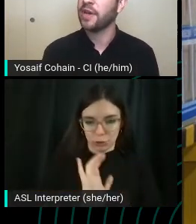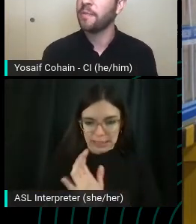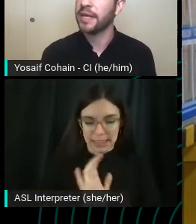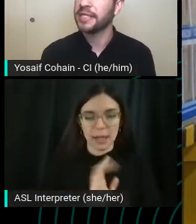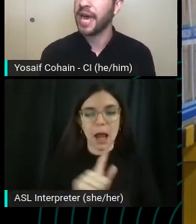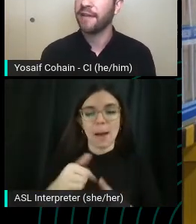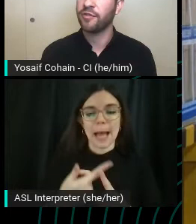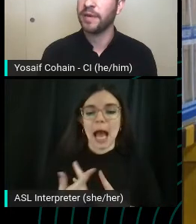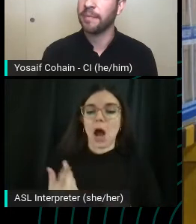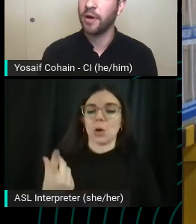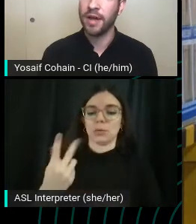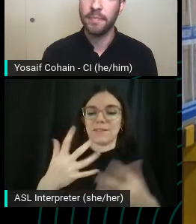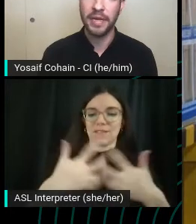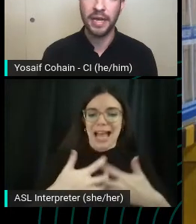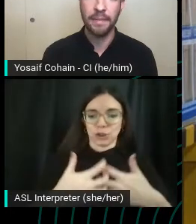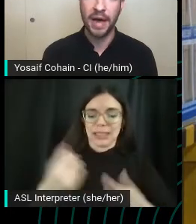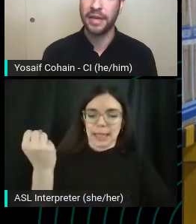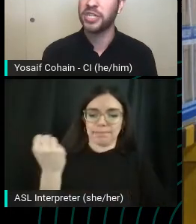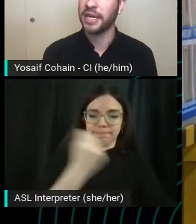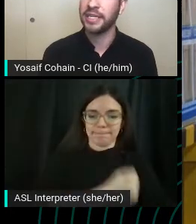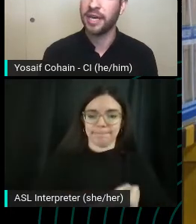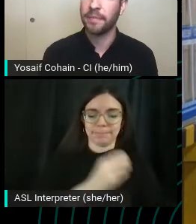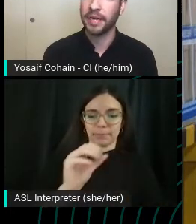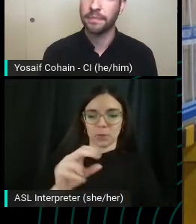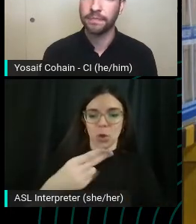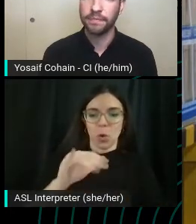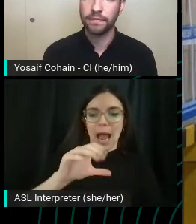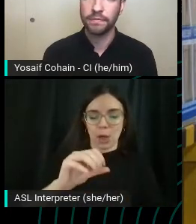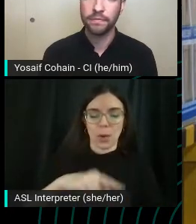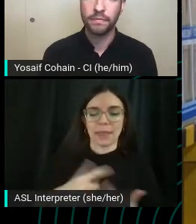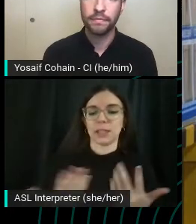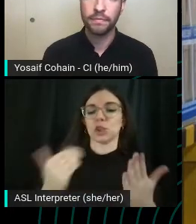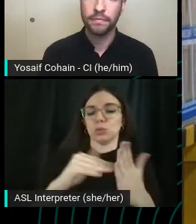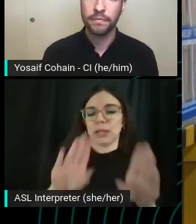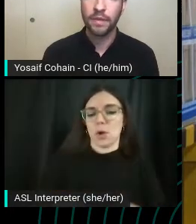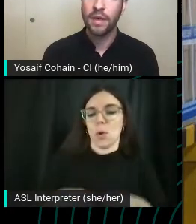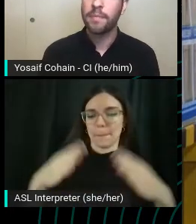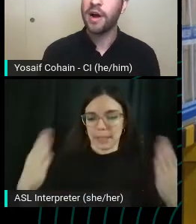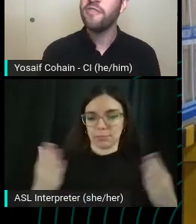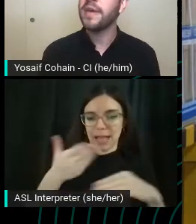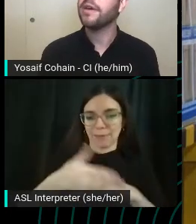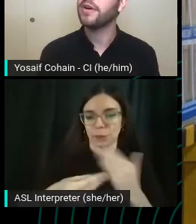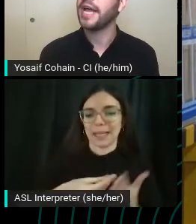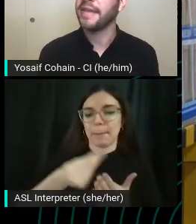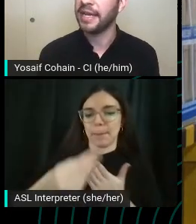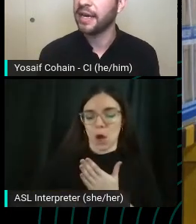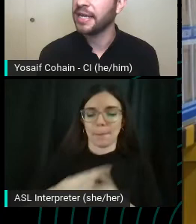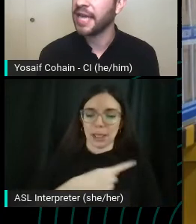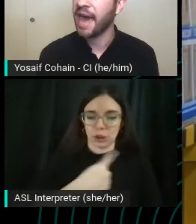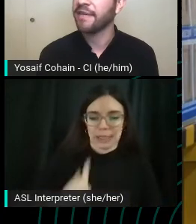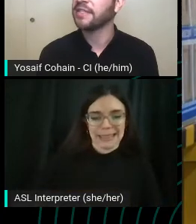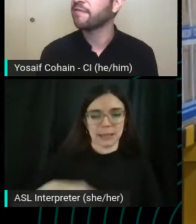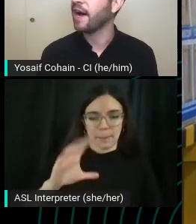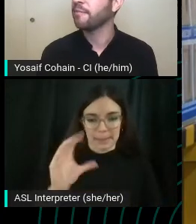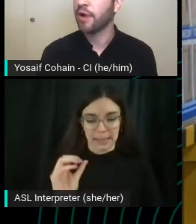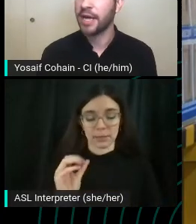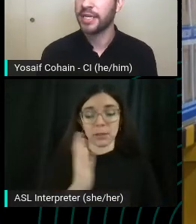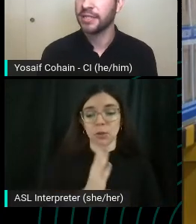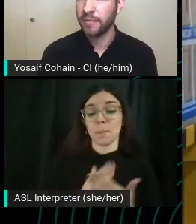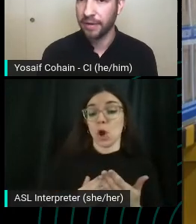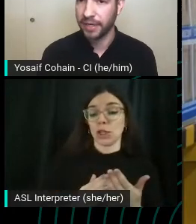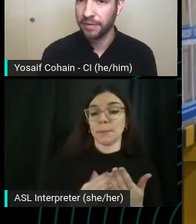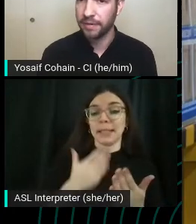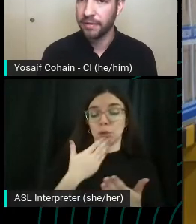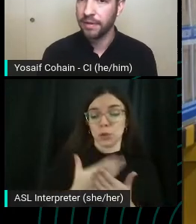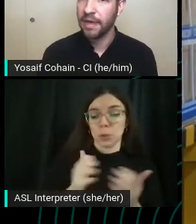then reopens after being bought by a Chinese company. Part of being good at data is having defined